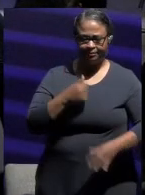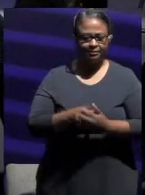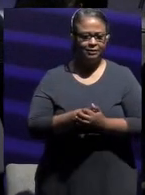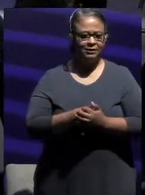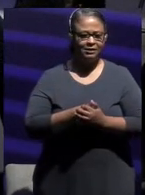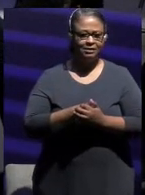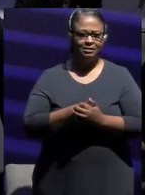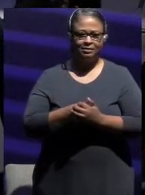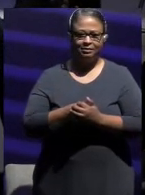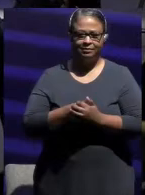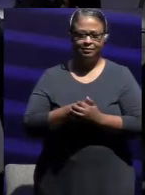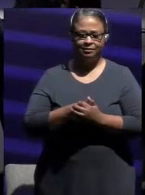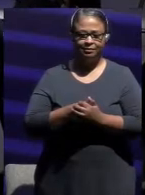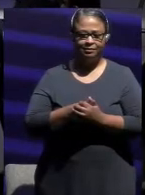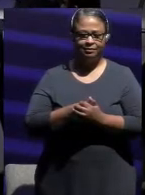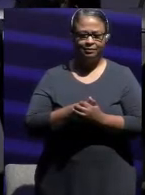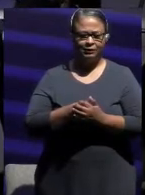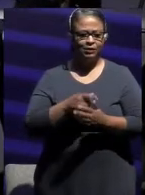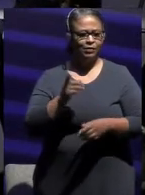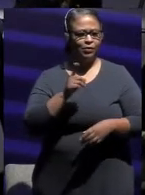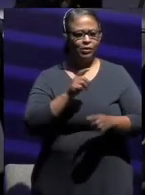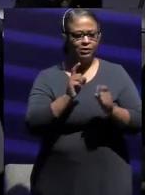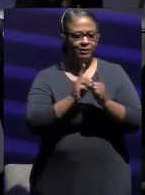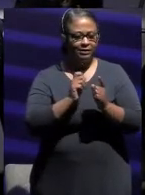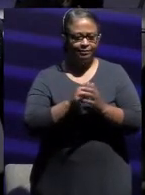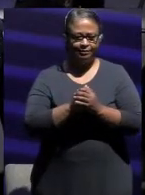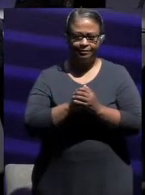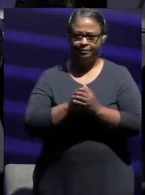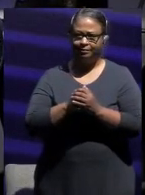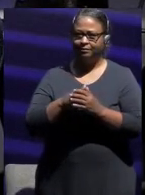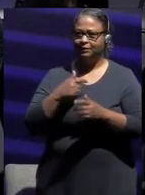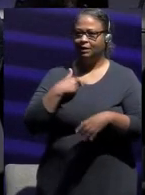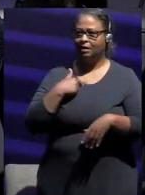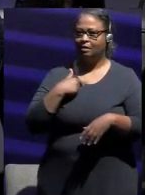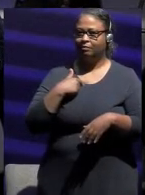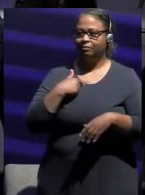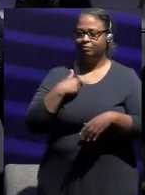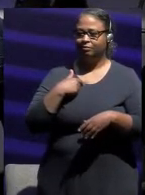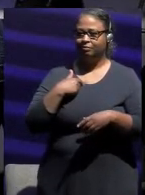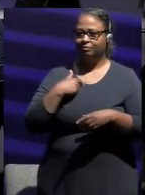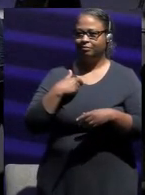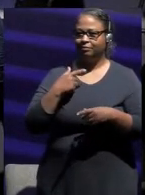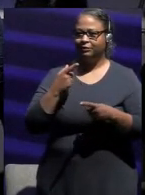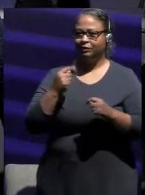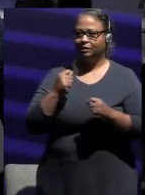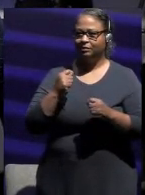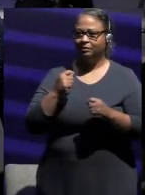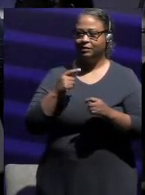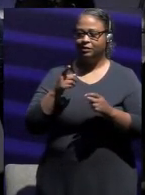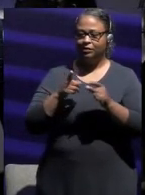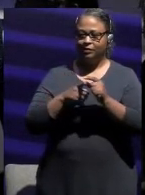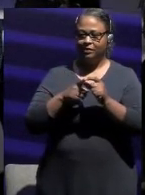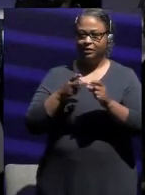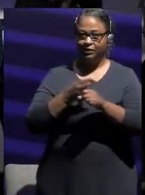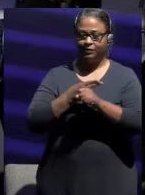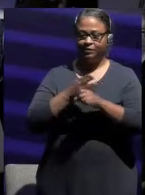I said, oh, where'd you meet him? Now, I'm being a little more dramatic for you, but these are the words I